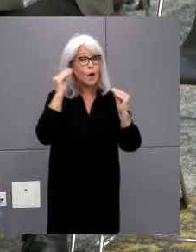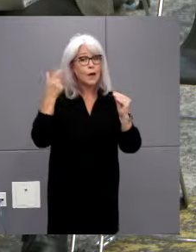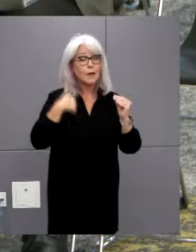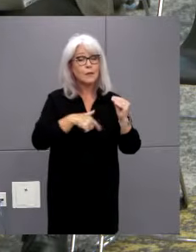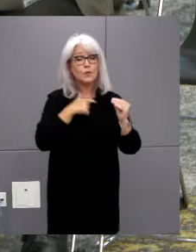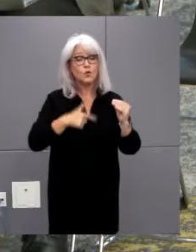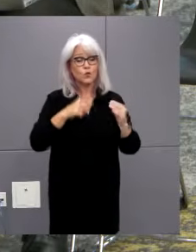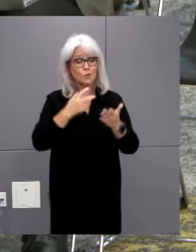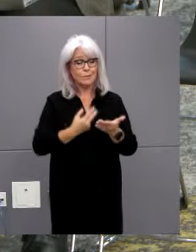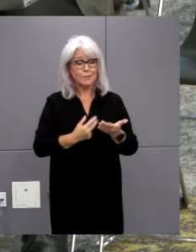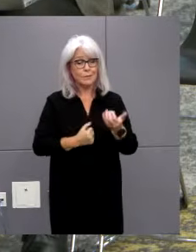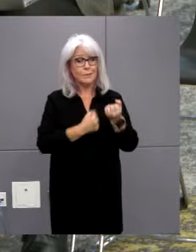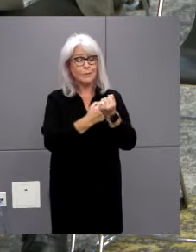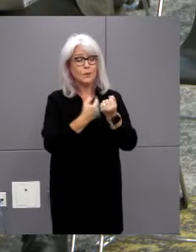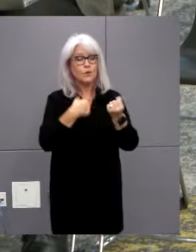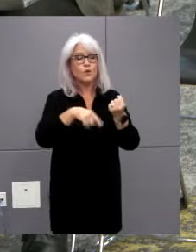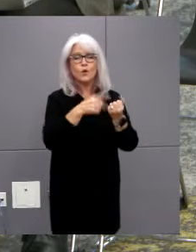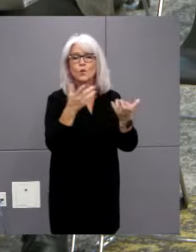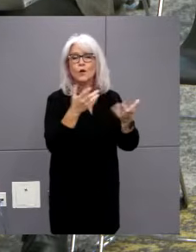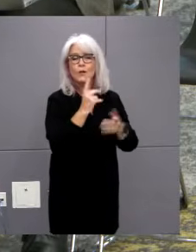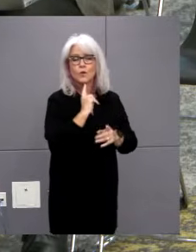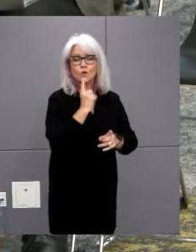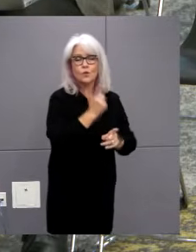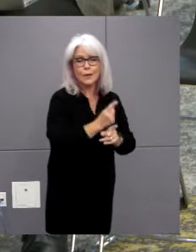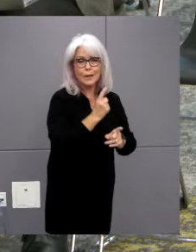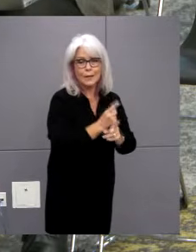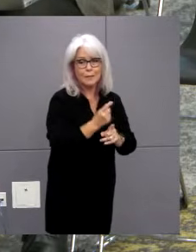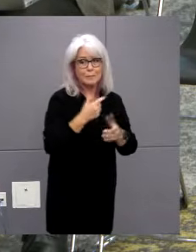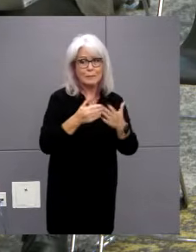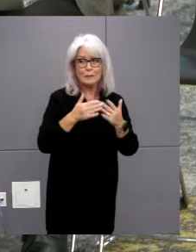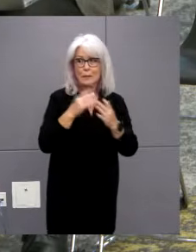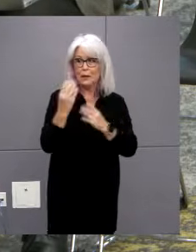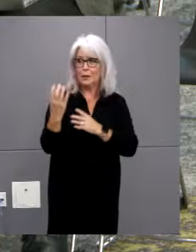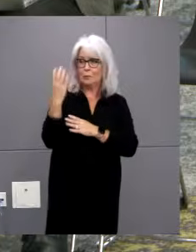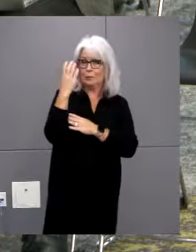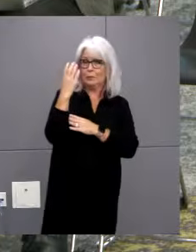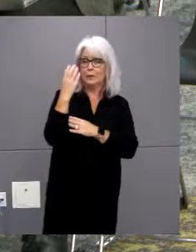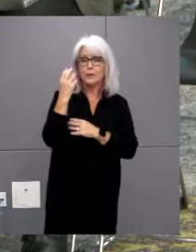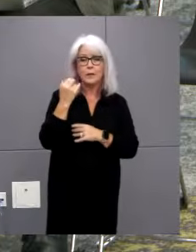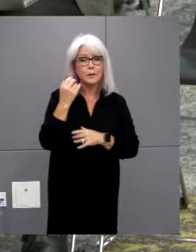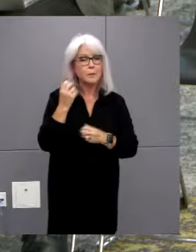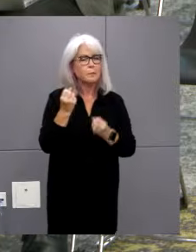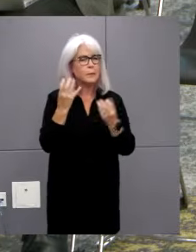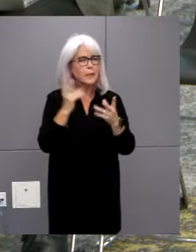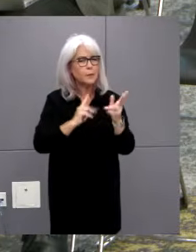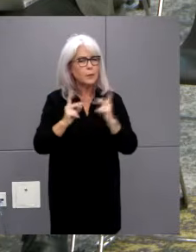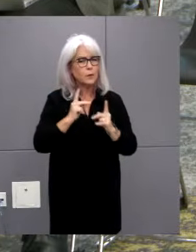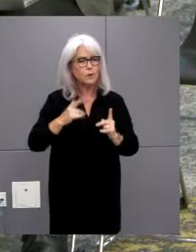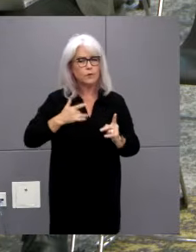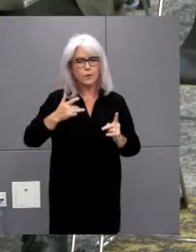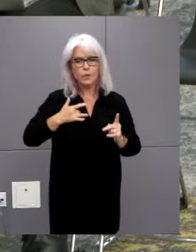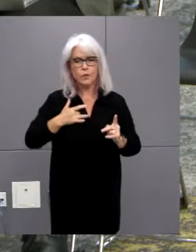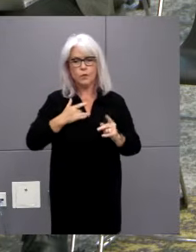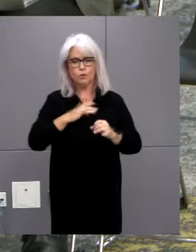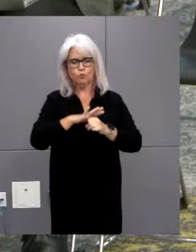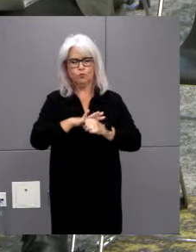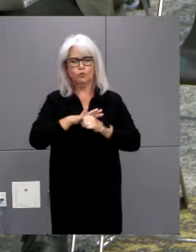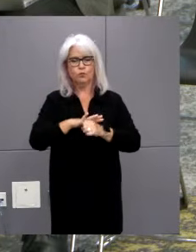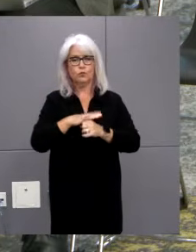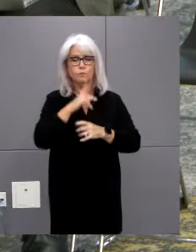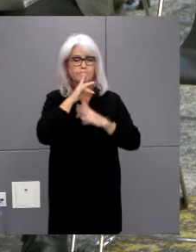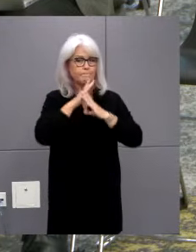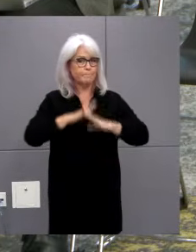pushes against it. In today's culture, many people feel pressure to stay silent, if they hold traditional belief or